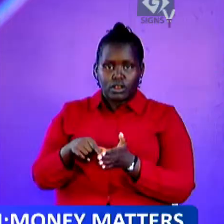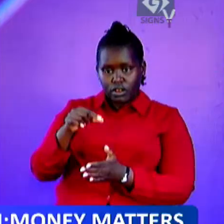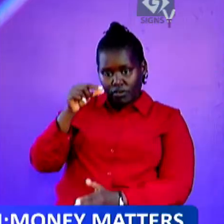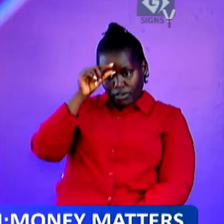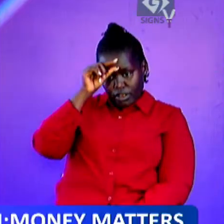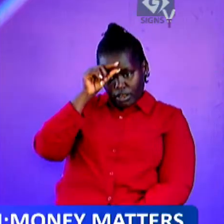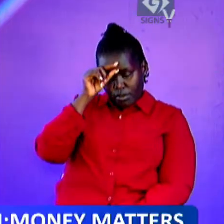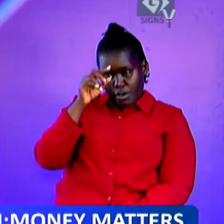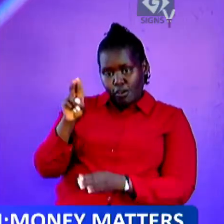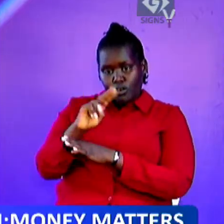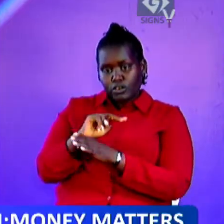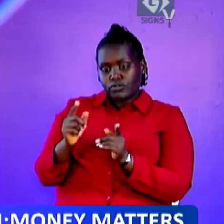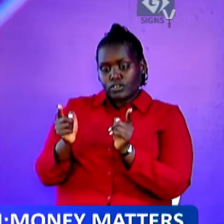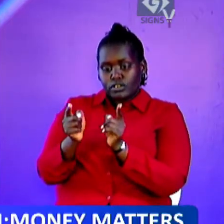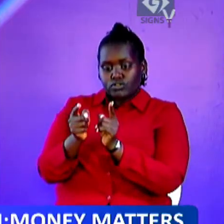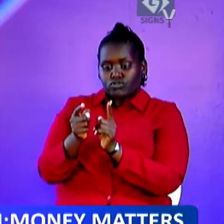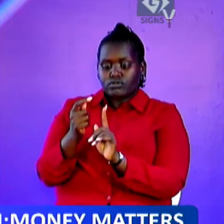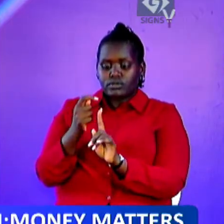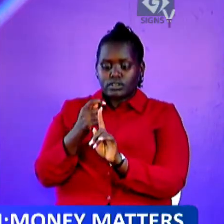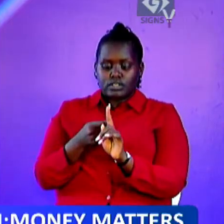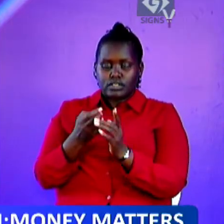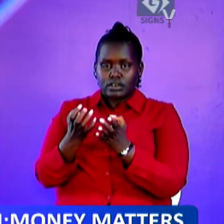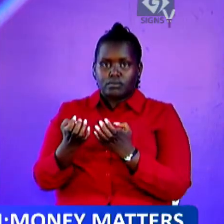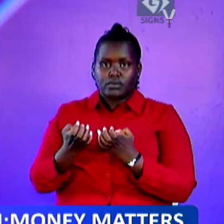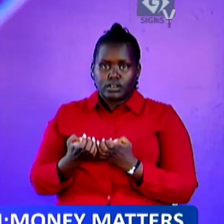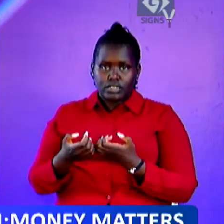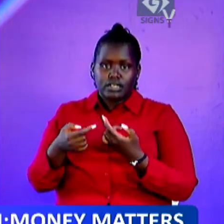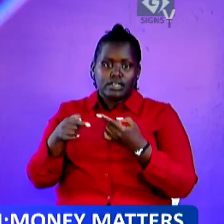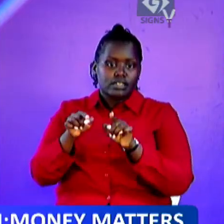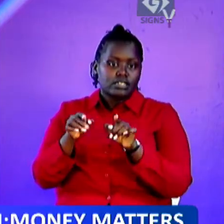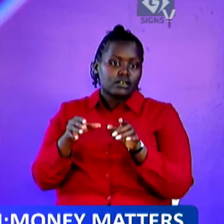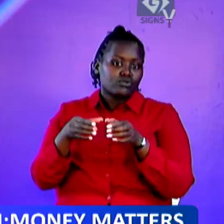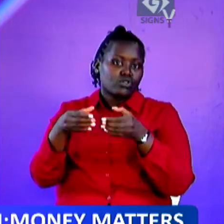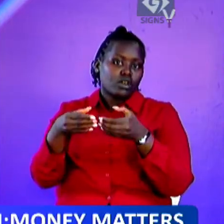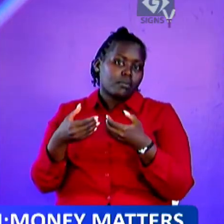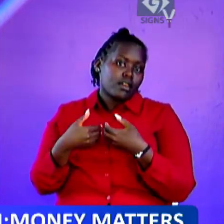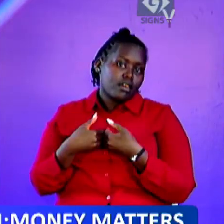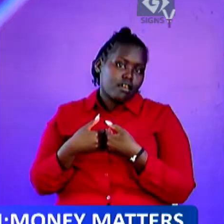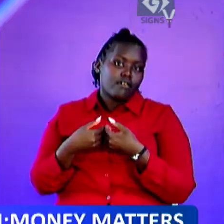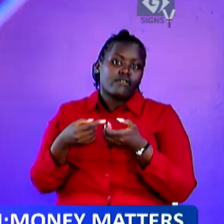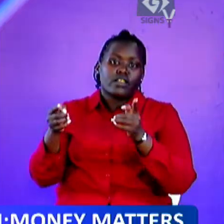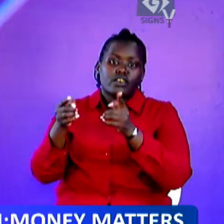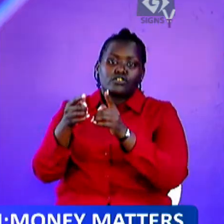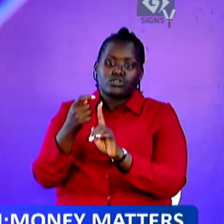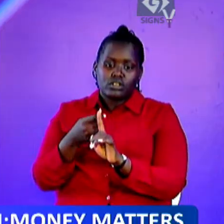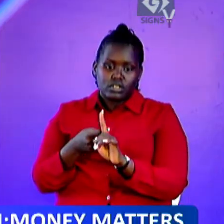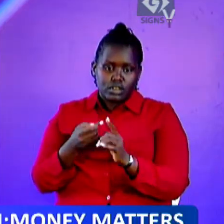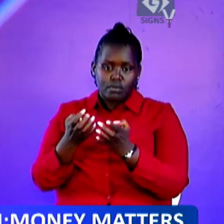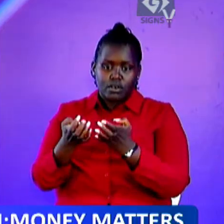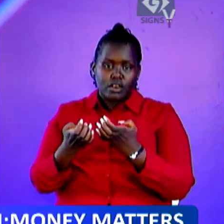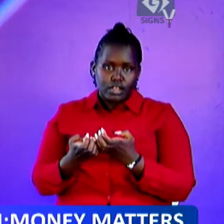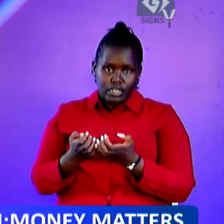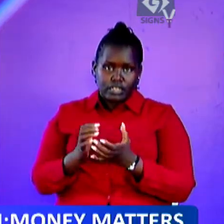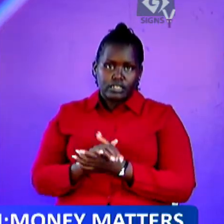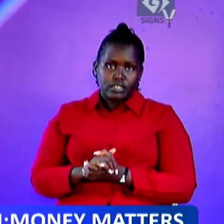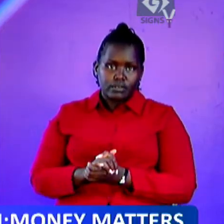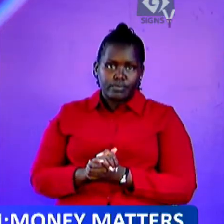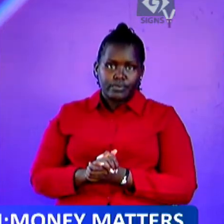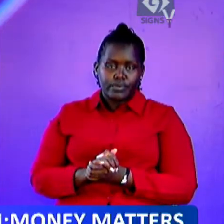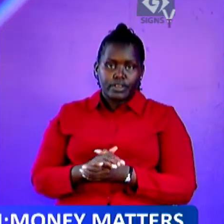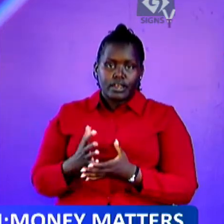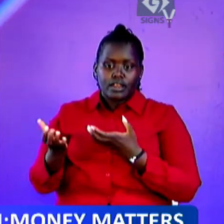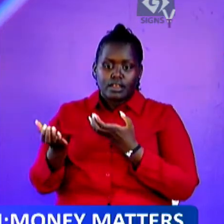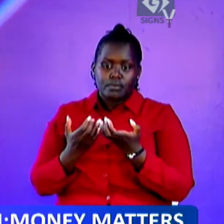short-term needs. Corporates too also do have their short-term needs, and typically commercial paper, they would come into